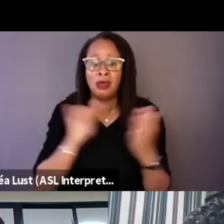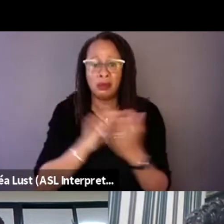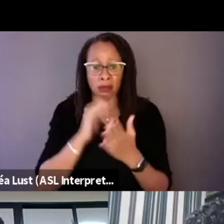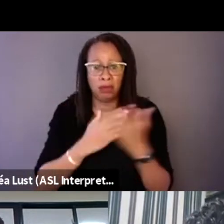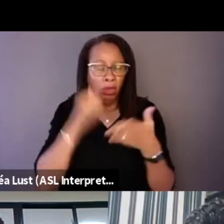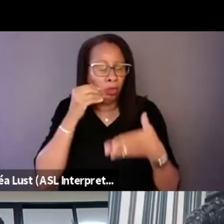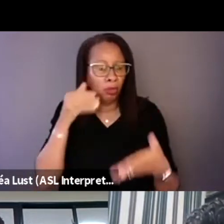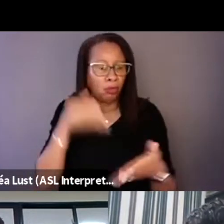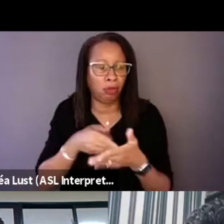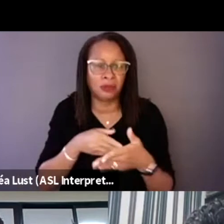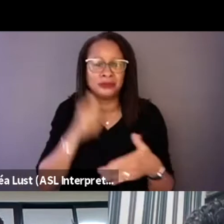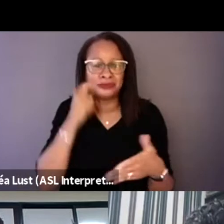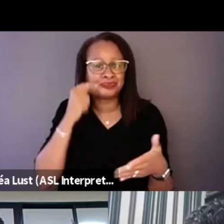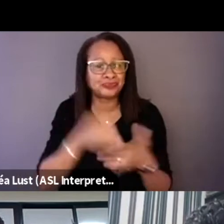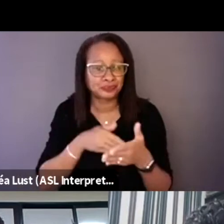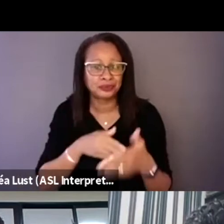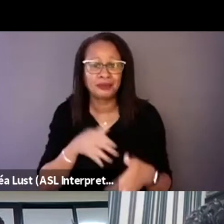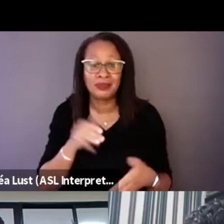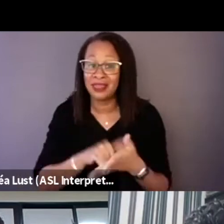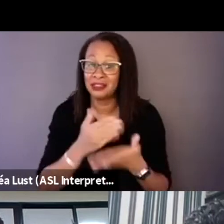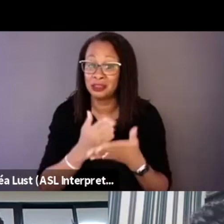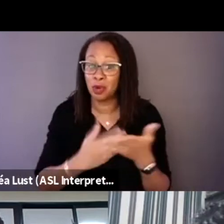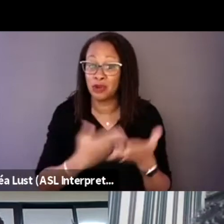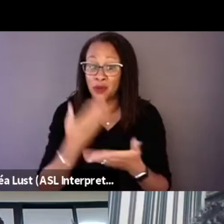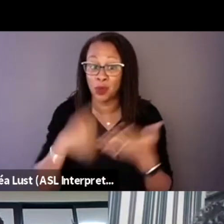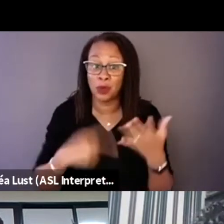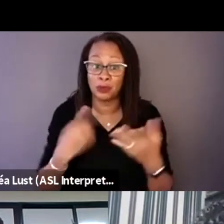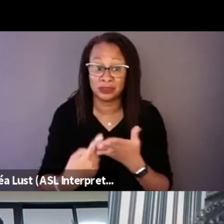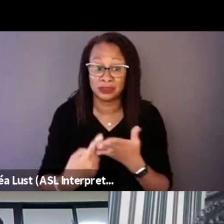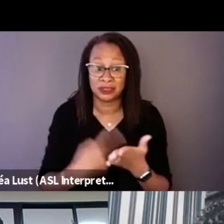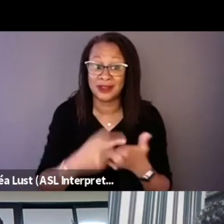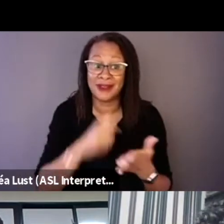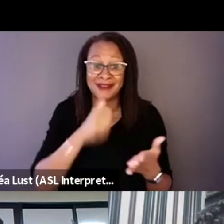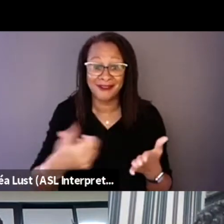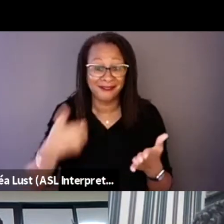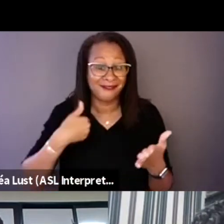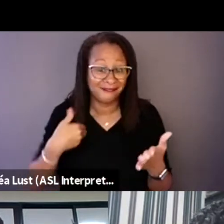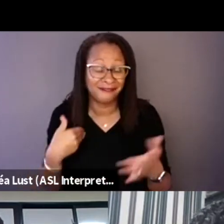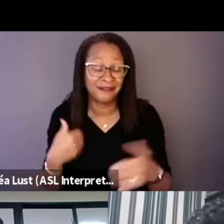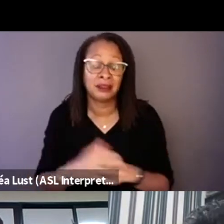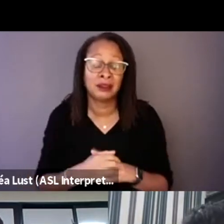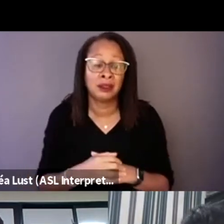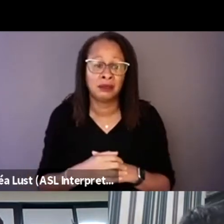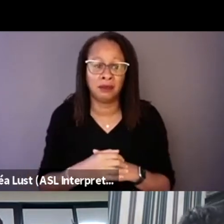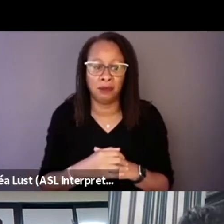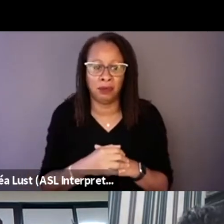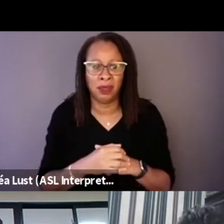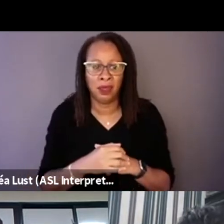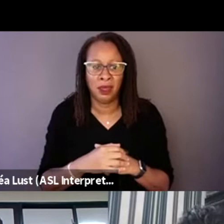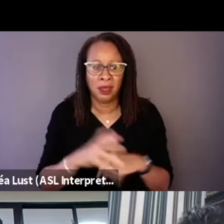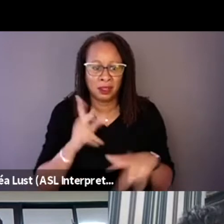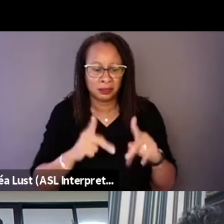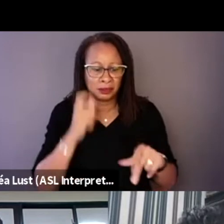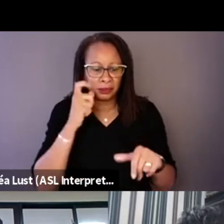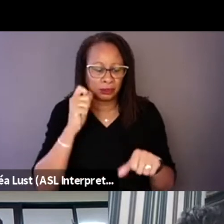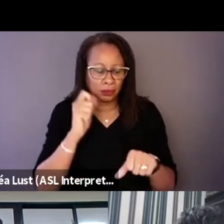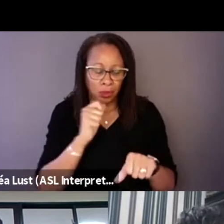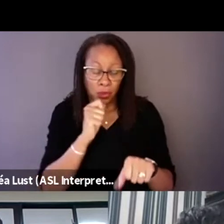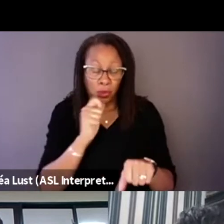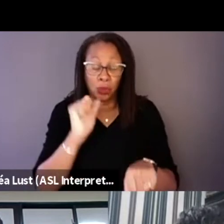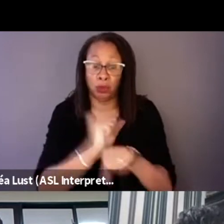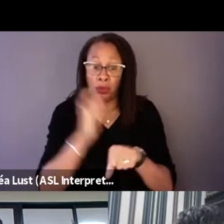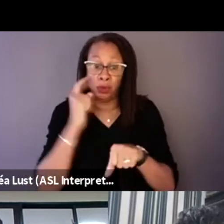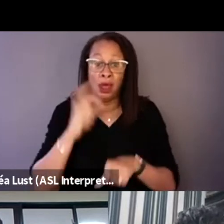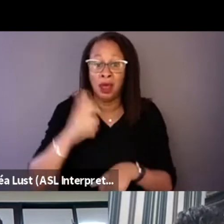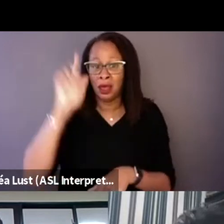This is part of this thing that we're discussing of not being able to have people working for the government who